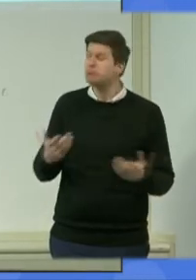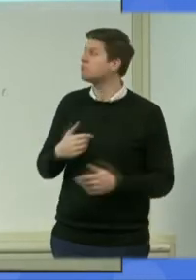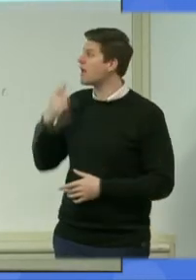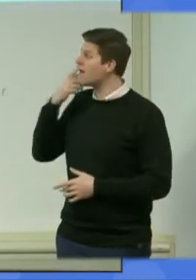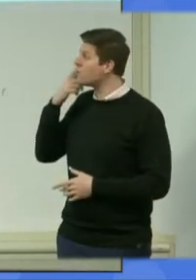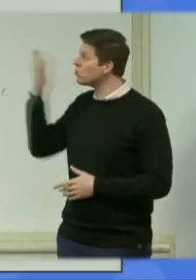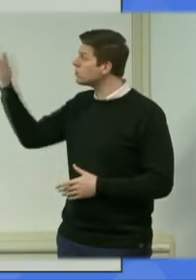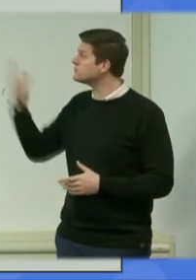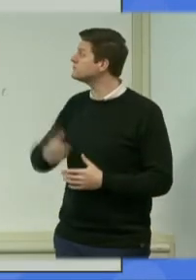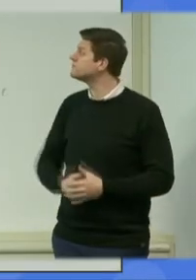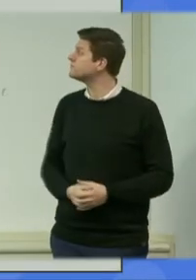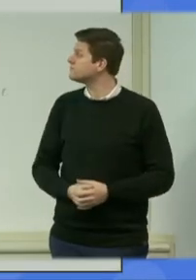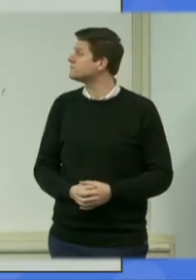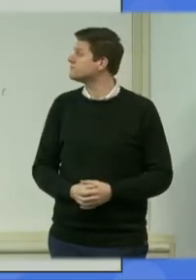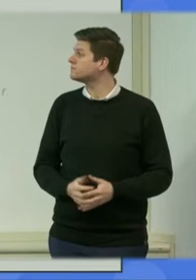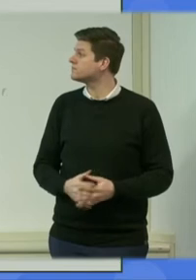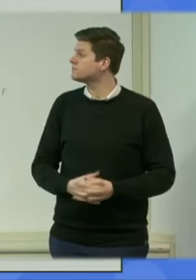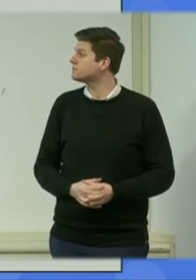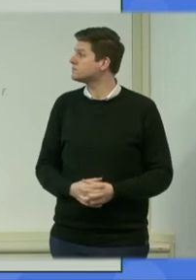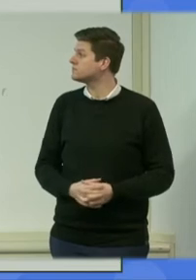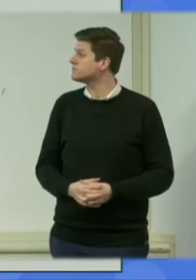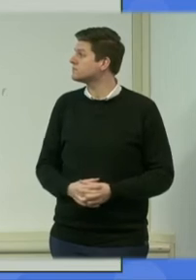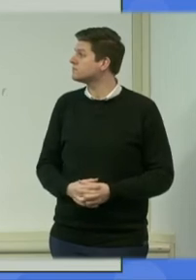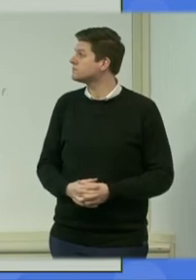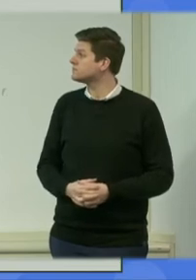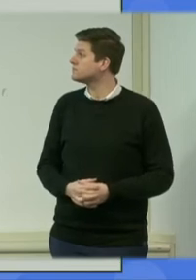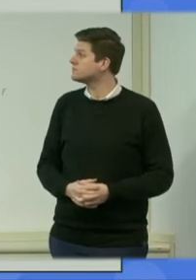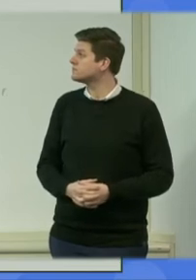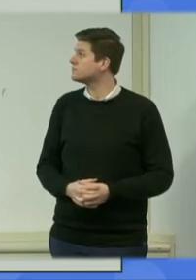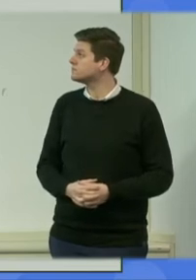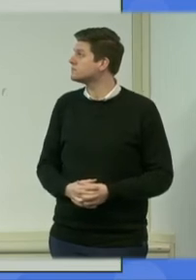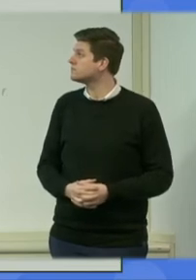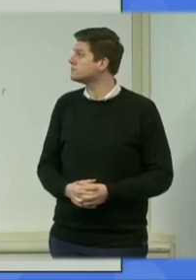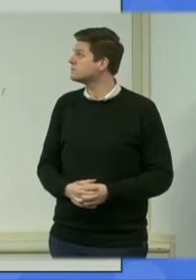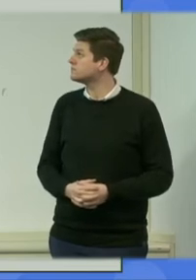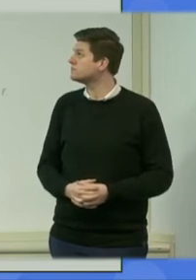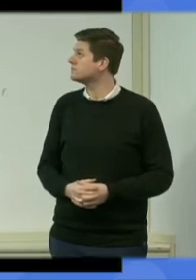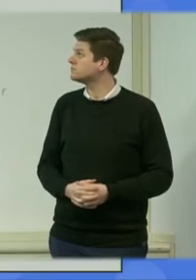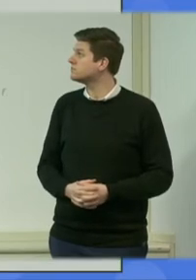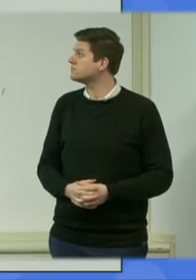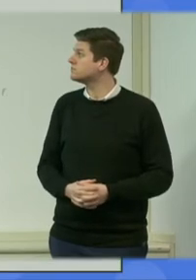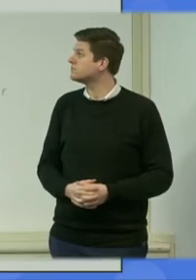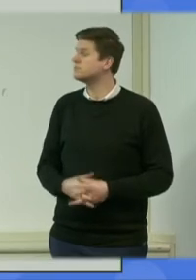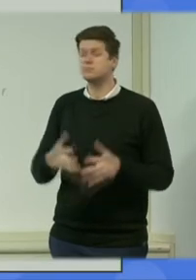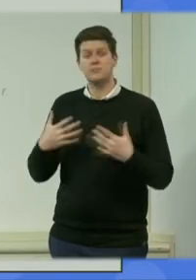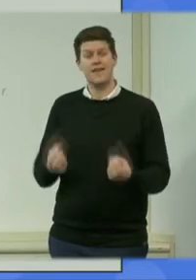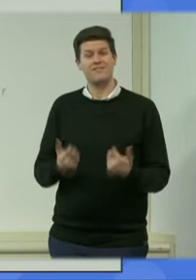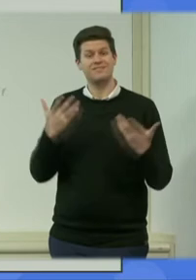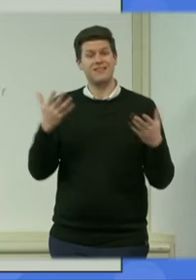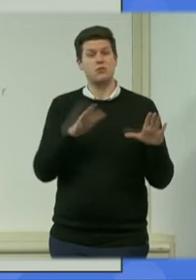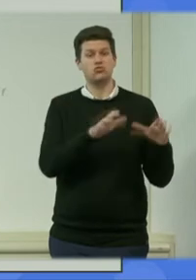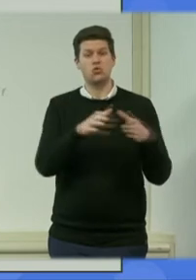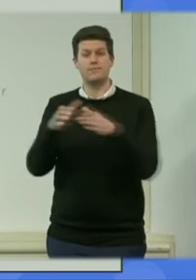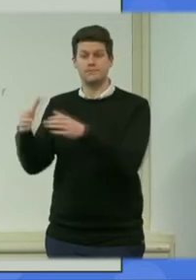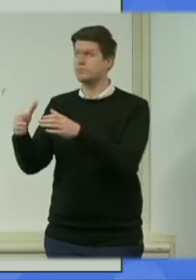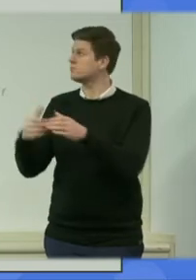on screen. And what I do here is I put households into 10 equal-sized groups with the poorest group